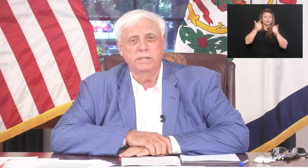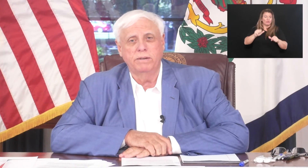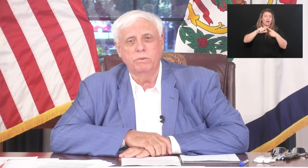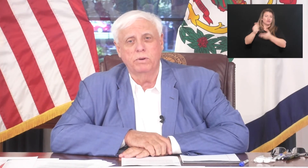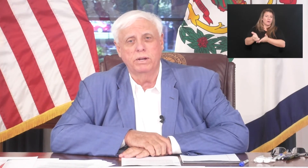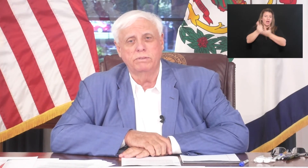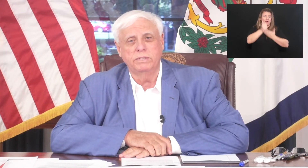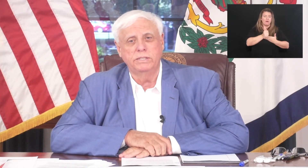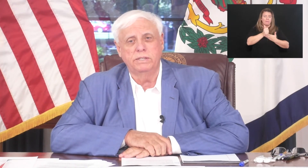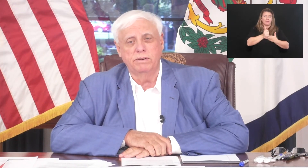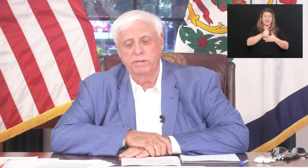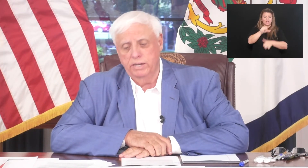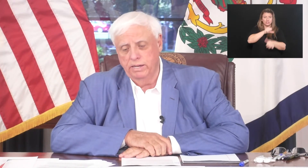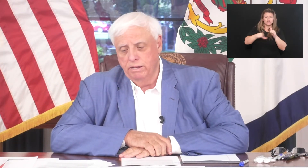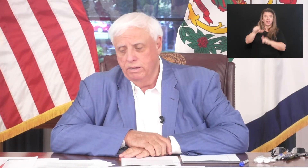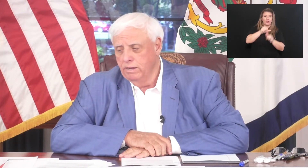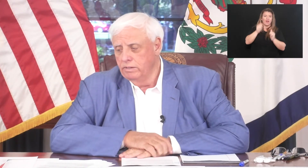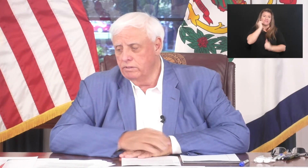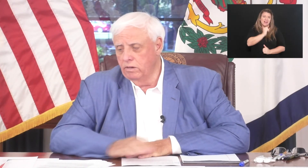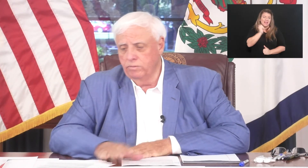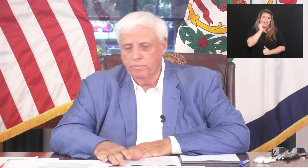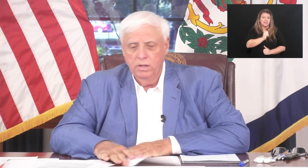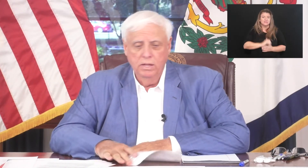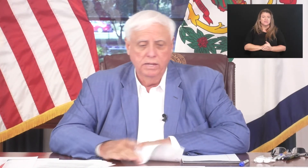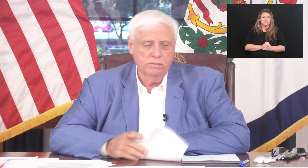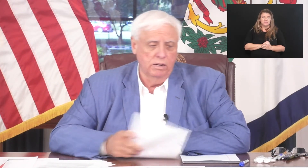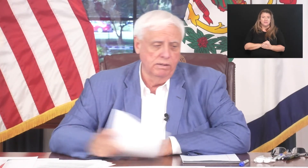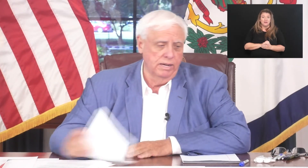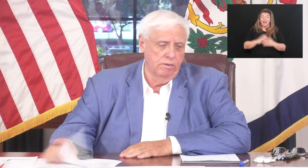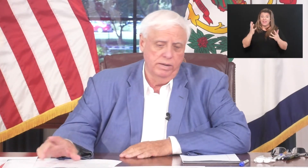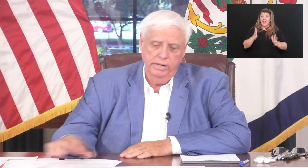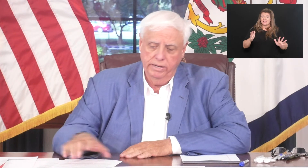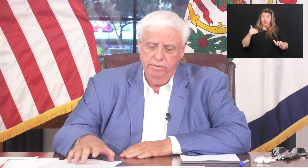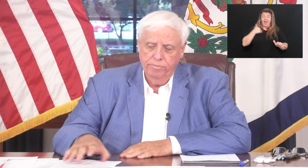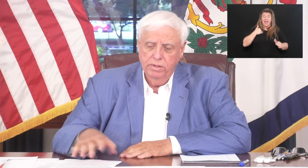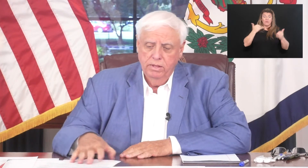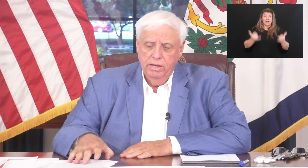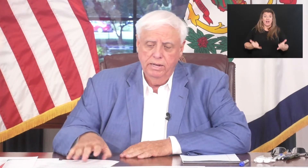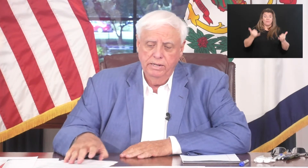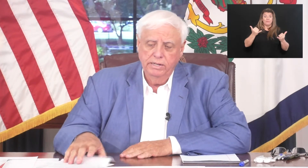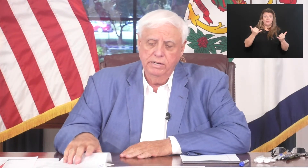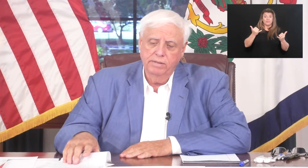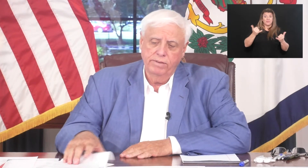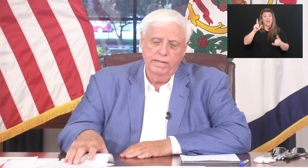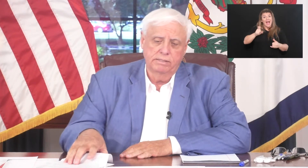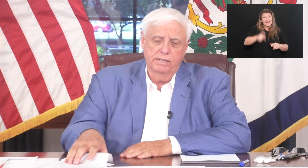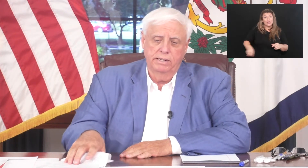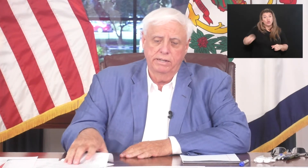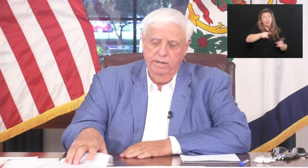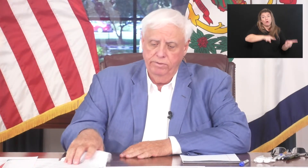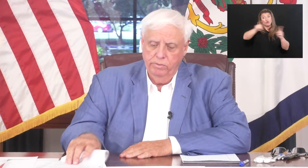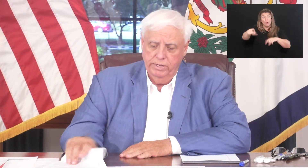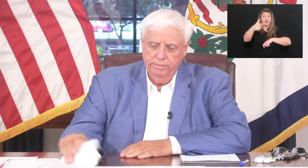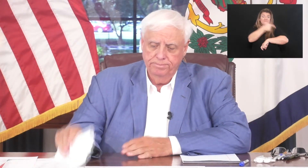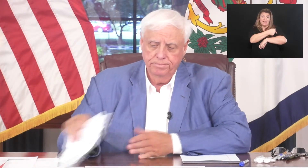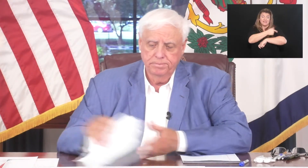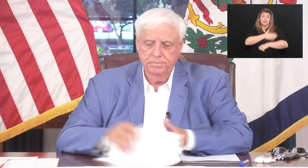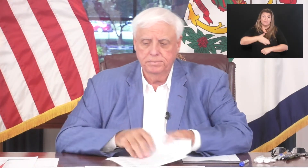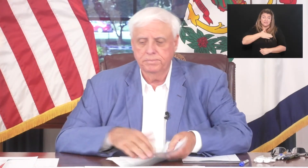each and every one of us each and every day. So that's all I got right now. I need you to get vaccinated in every